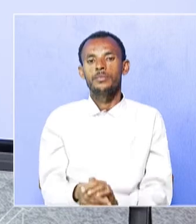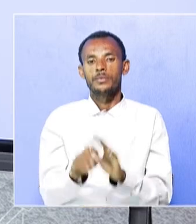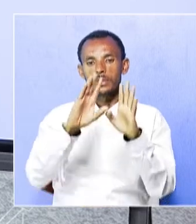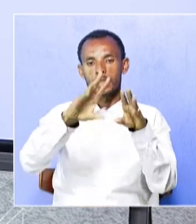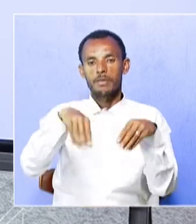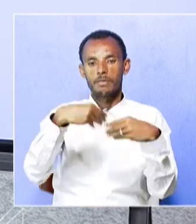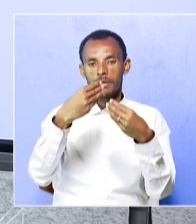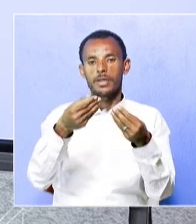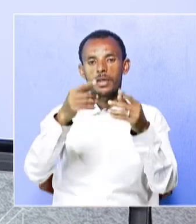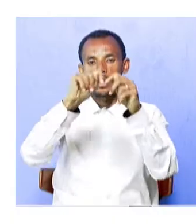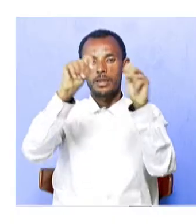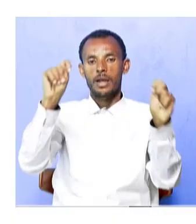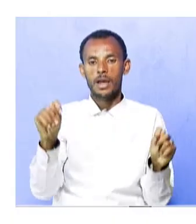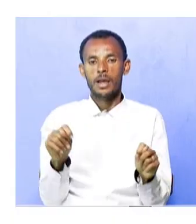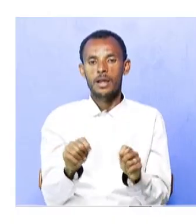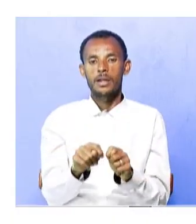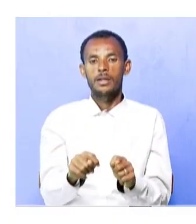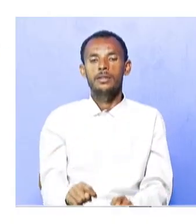Given a certain triangle,